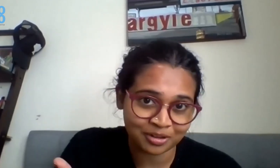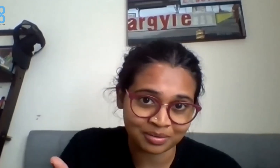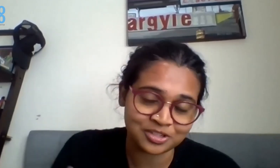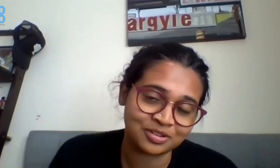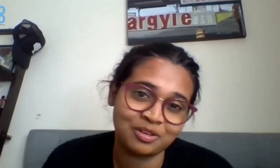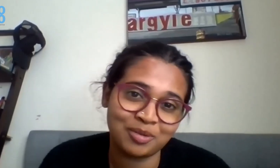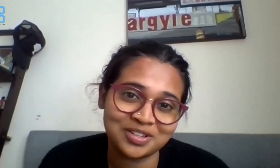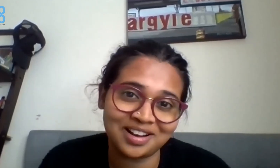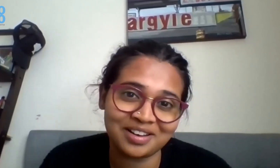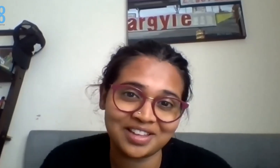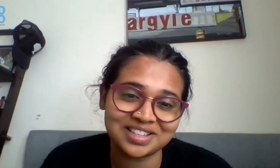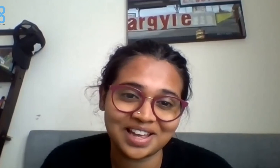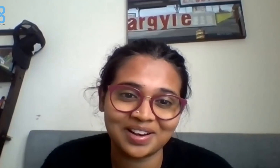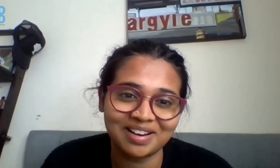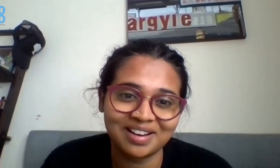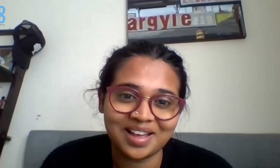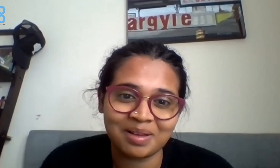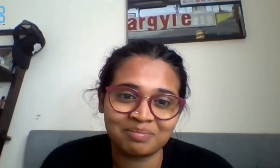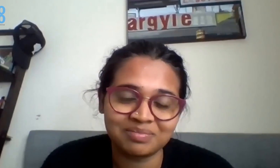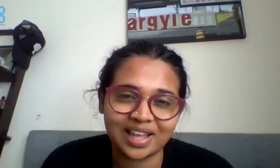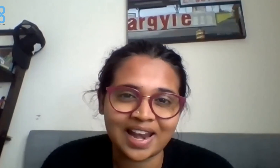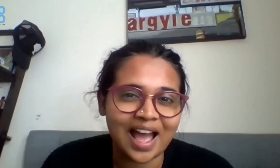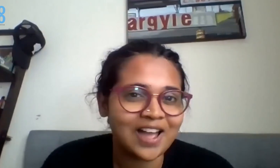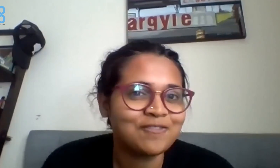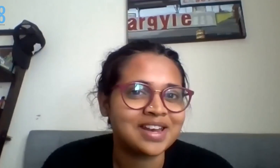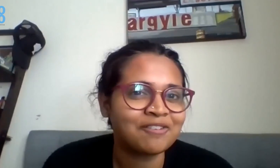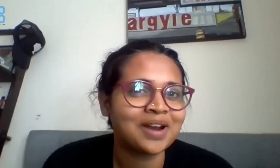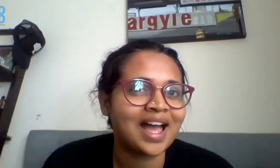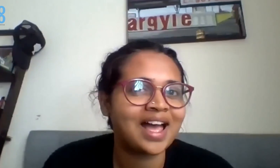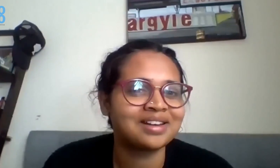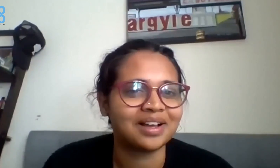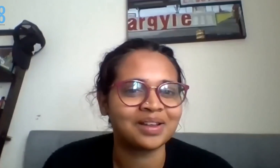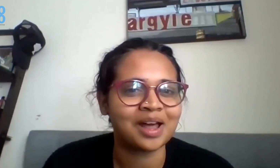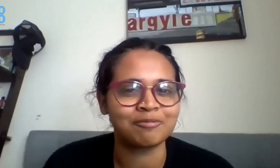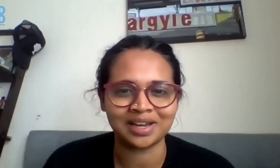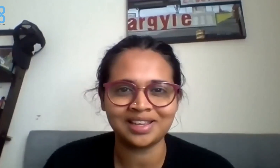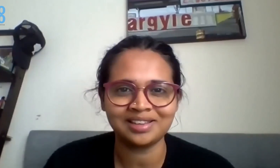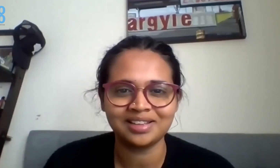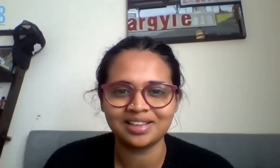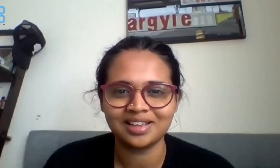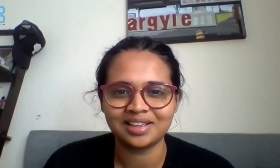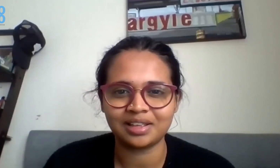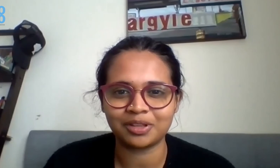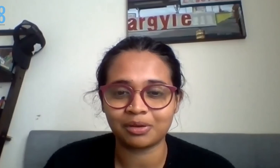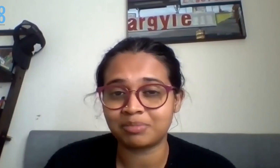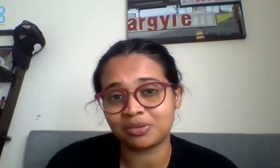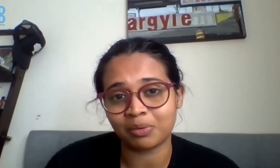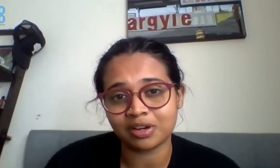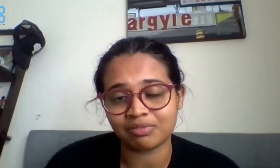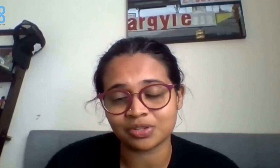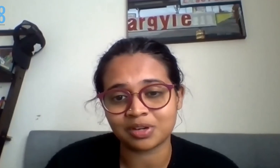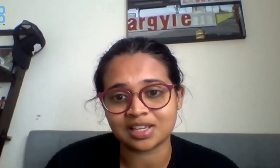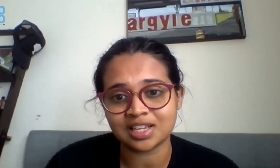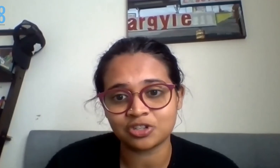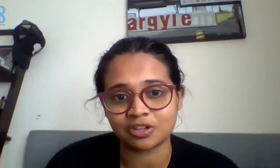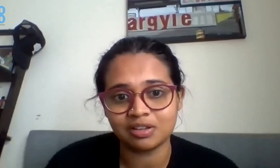the neighborhood, which, you know, we've both done a lot of that together. And I've never had a lot of money, even though I've been doing work